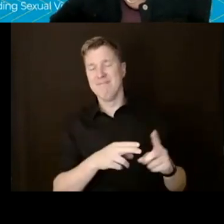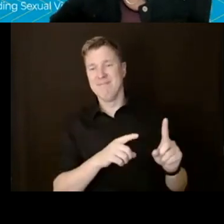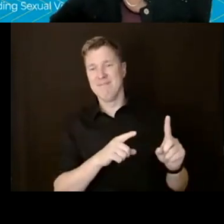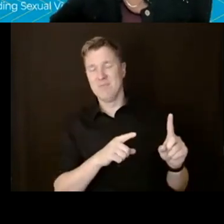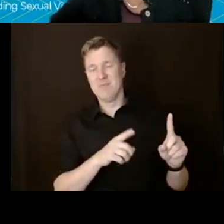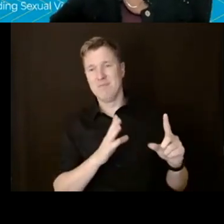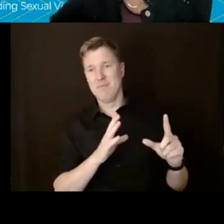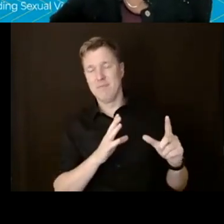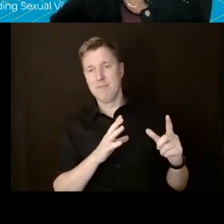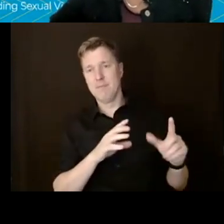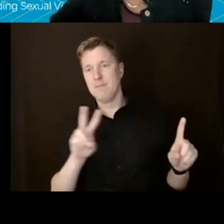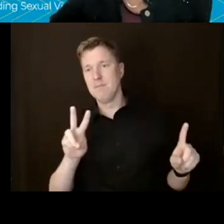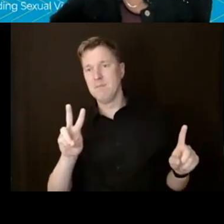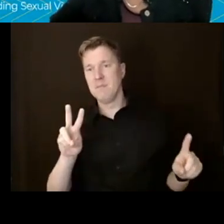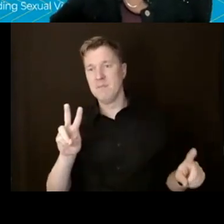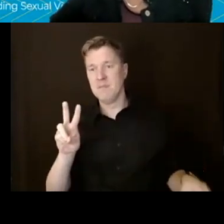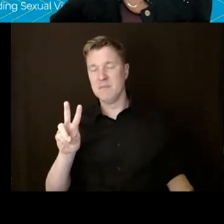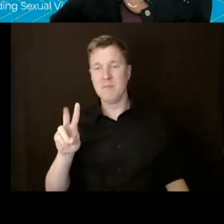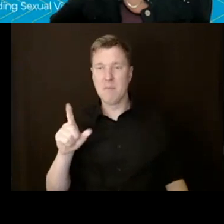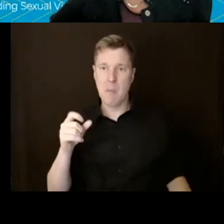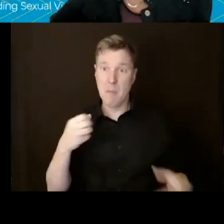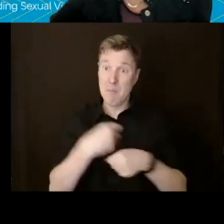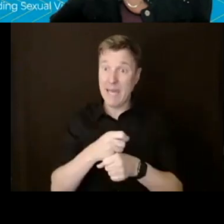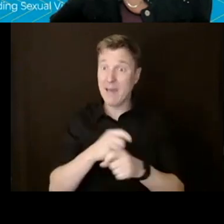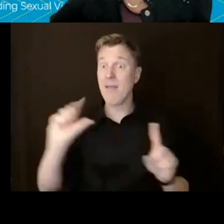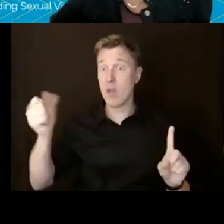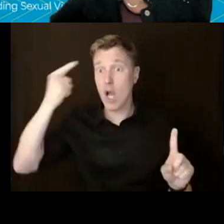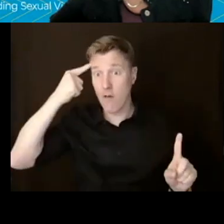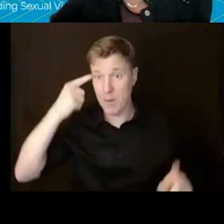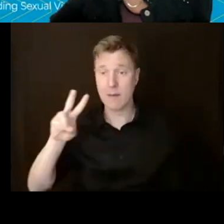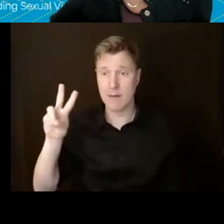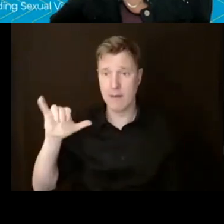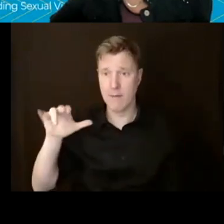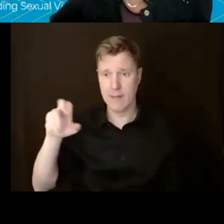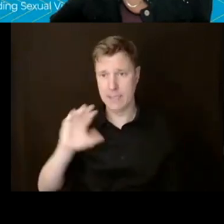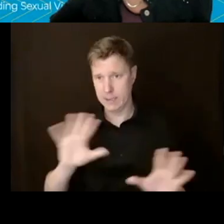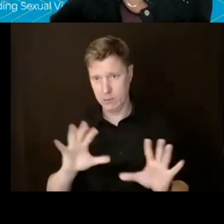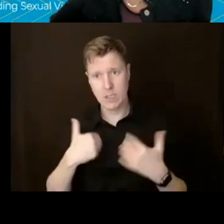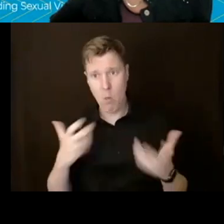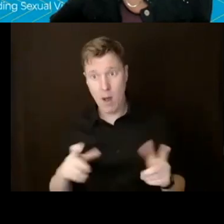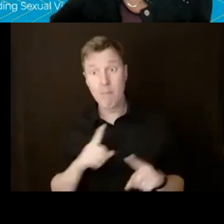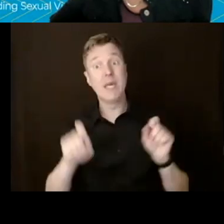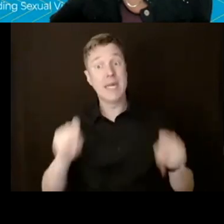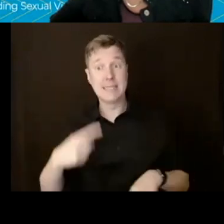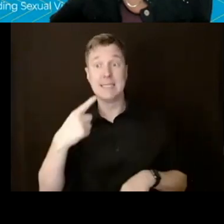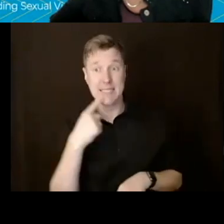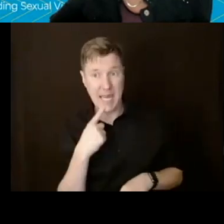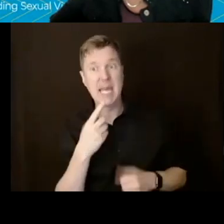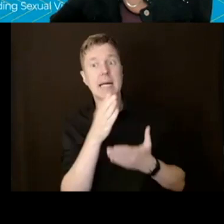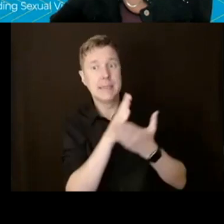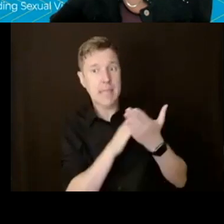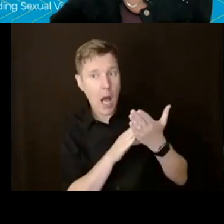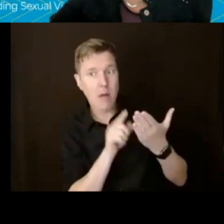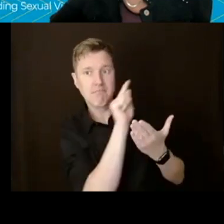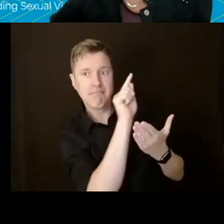we don't want to villainize government, for example, but instead being able to say like a handful of politicians.